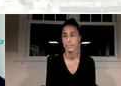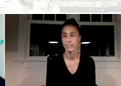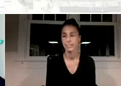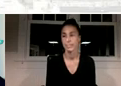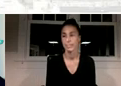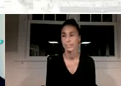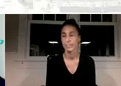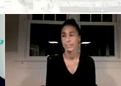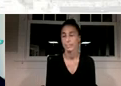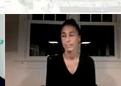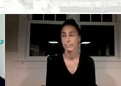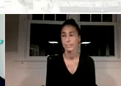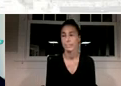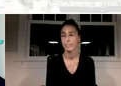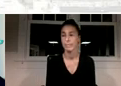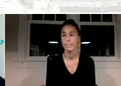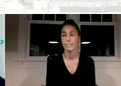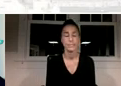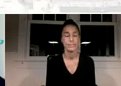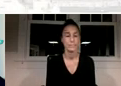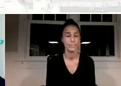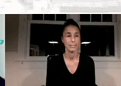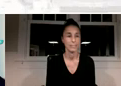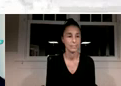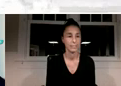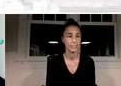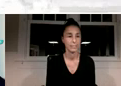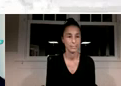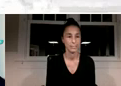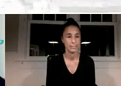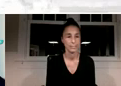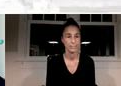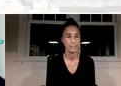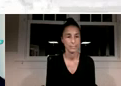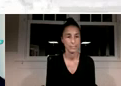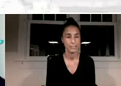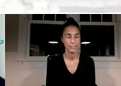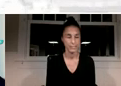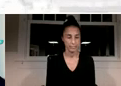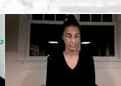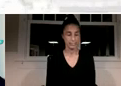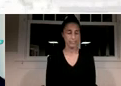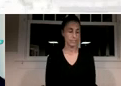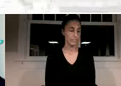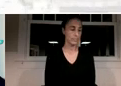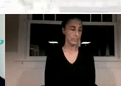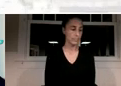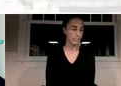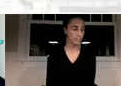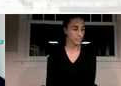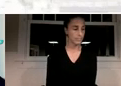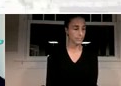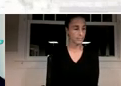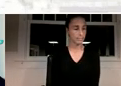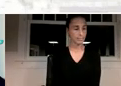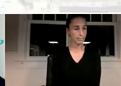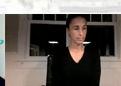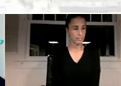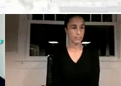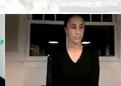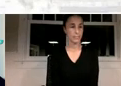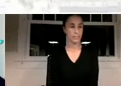Lane and White Granite. At White Granite in our new Main Street, we would certainly propose always stop, four-way stop